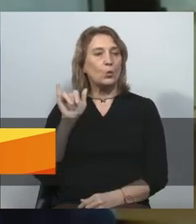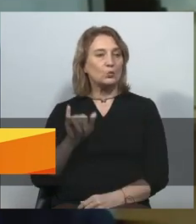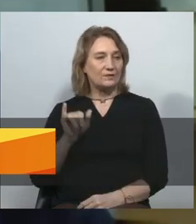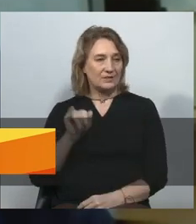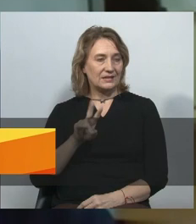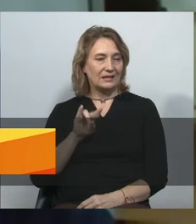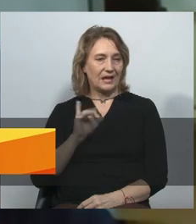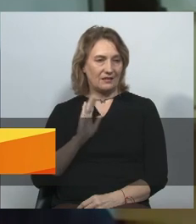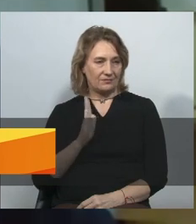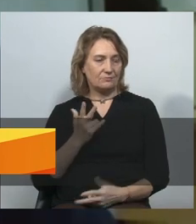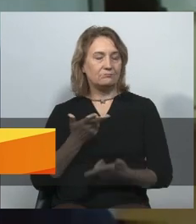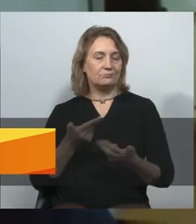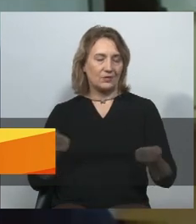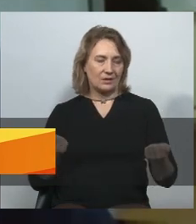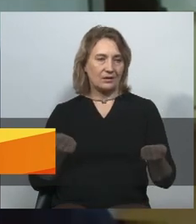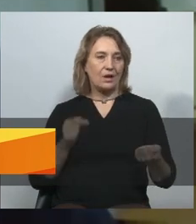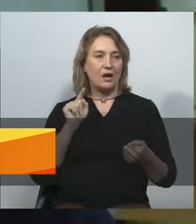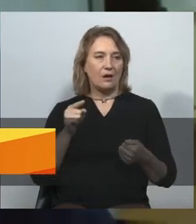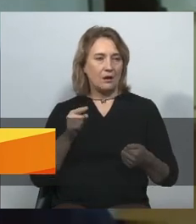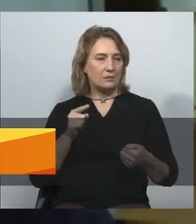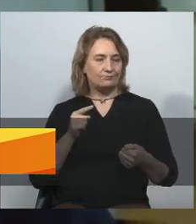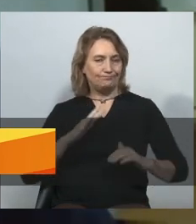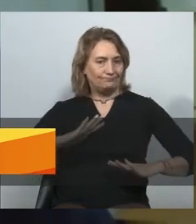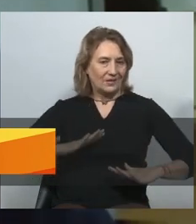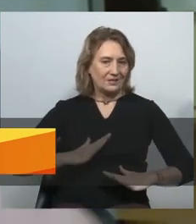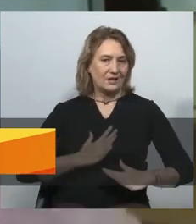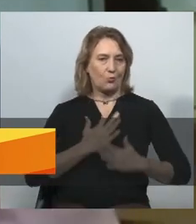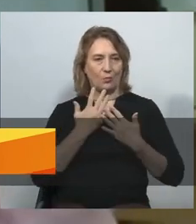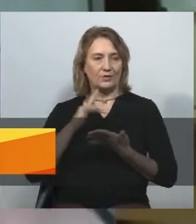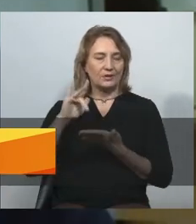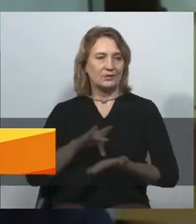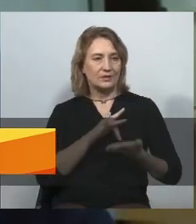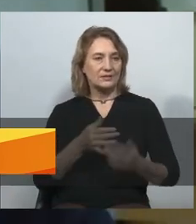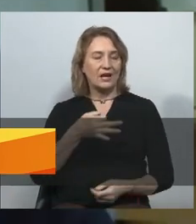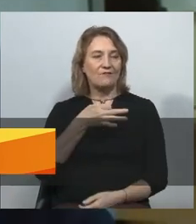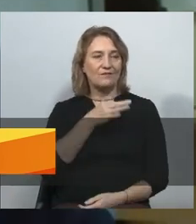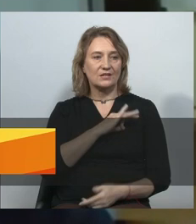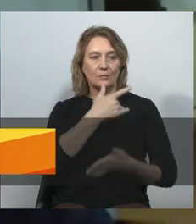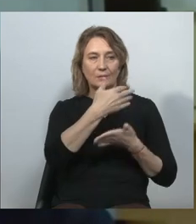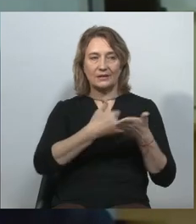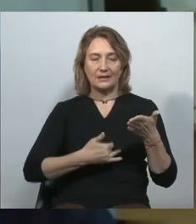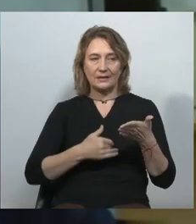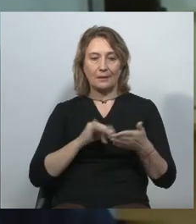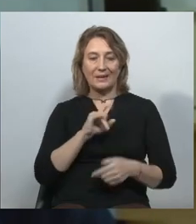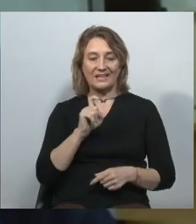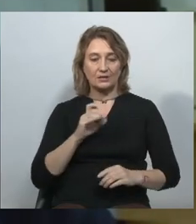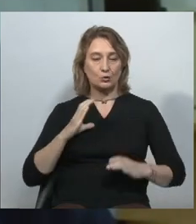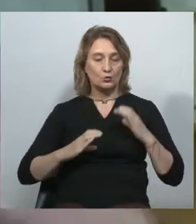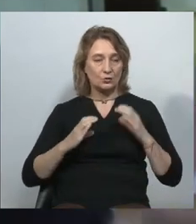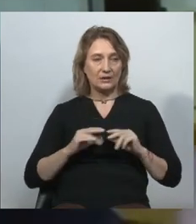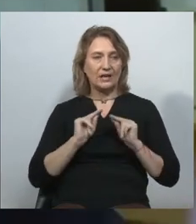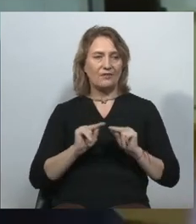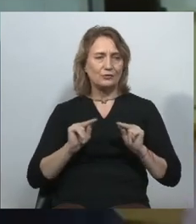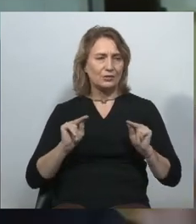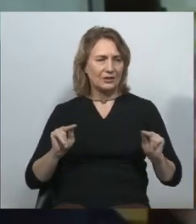But professors at universities, yes, so they reached out to us. They really like this game and they